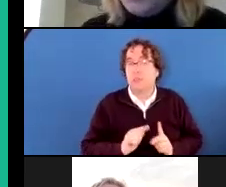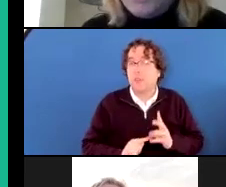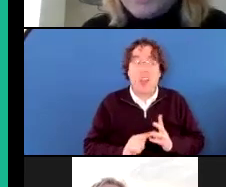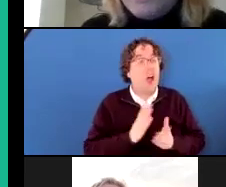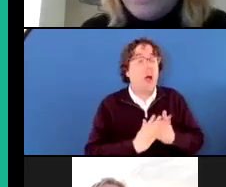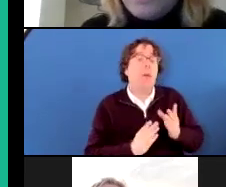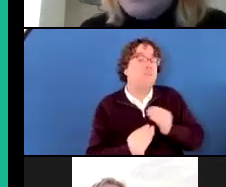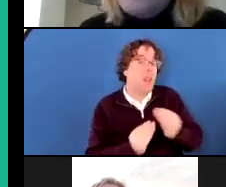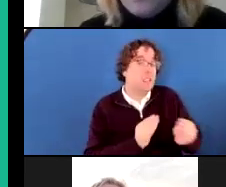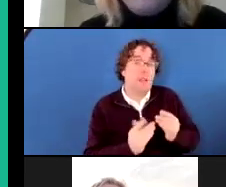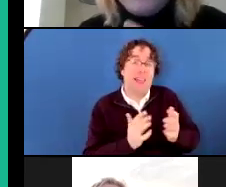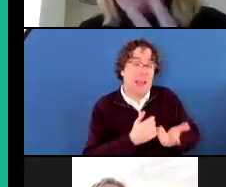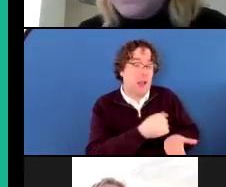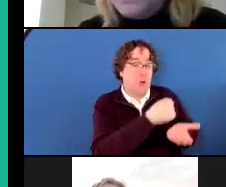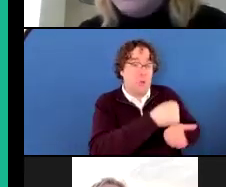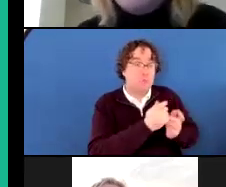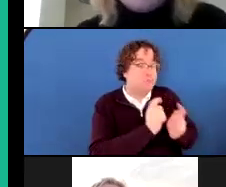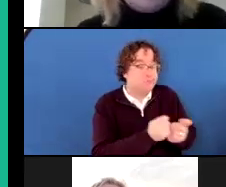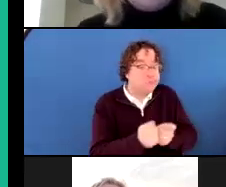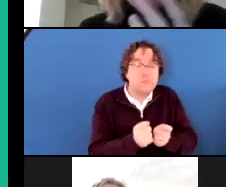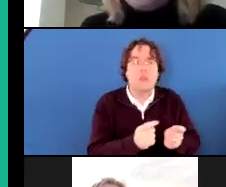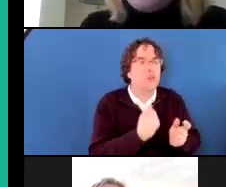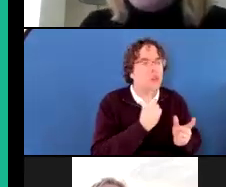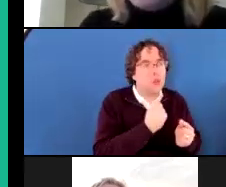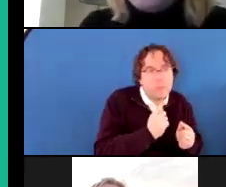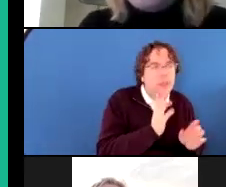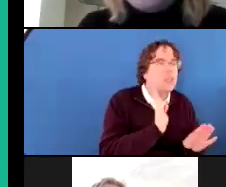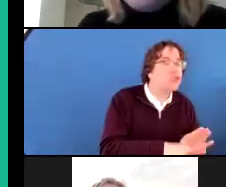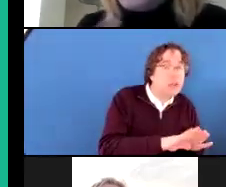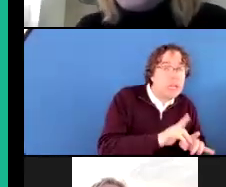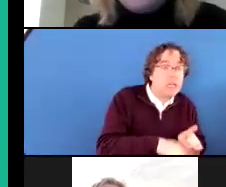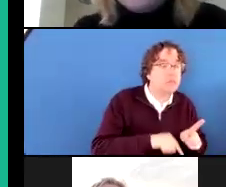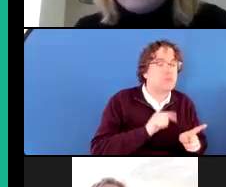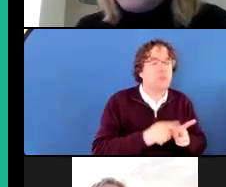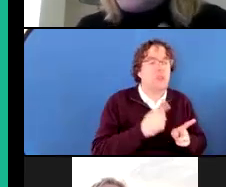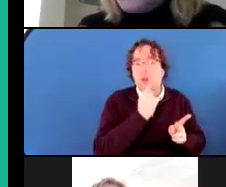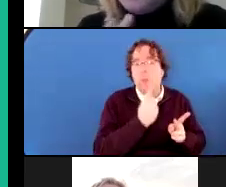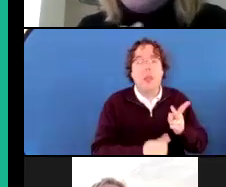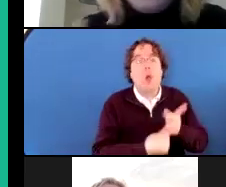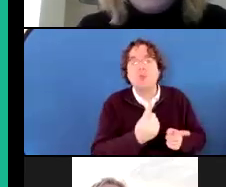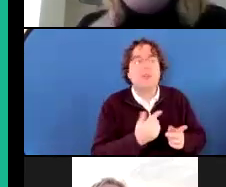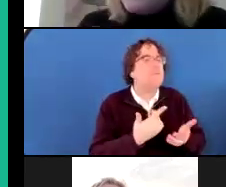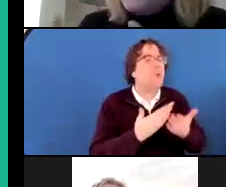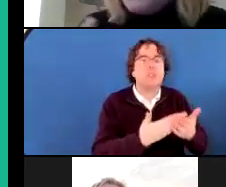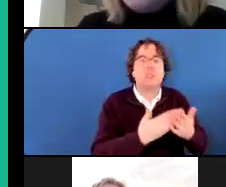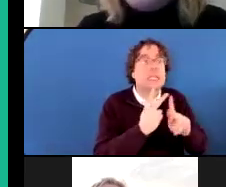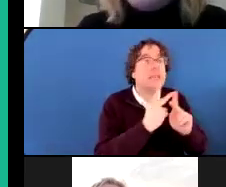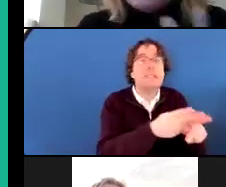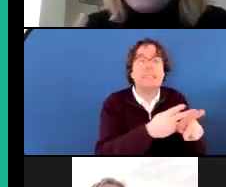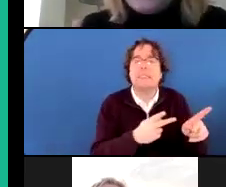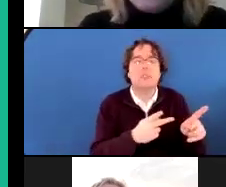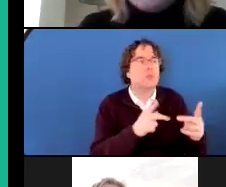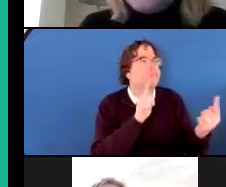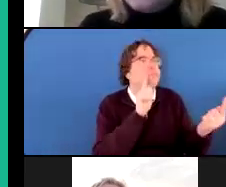able to allocate that. It might be training, it might be opportunities for study visits to go and meet